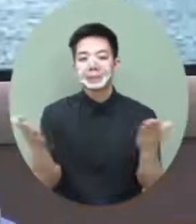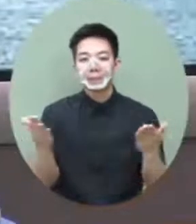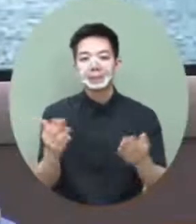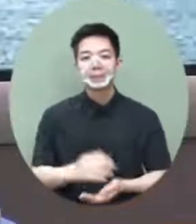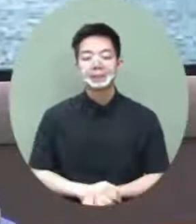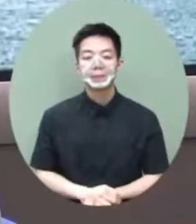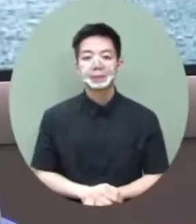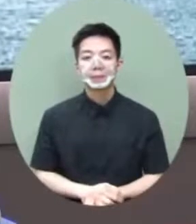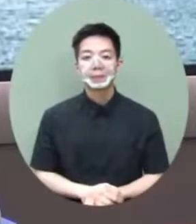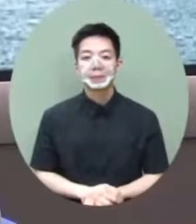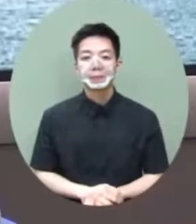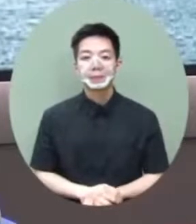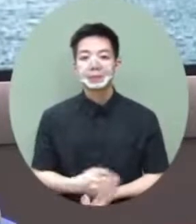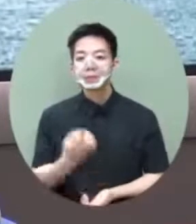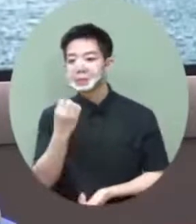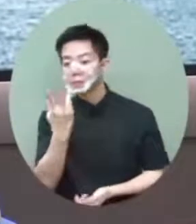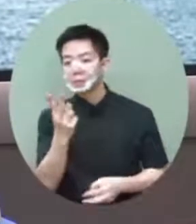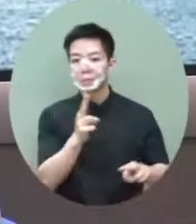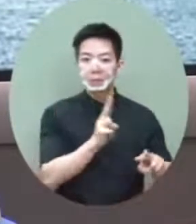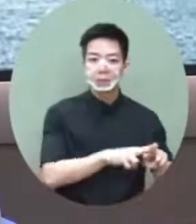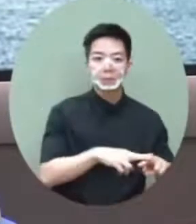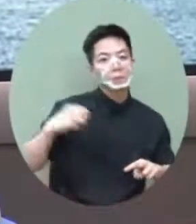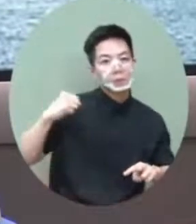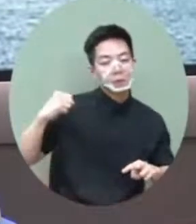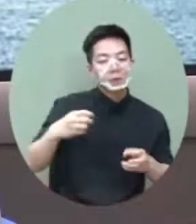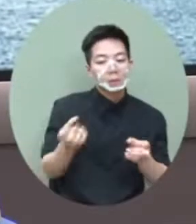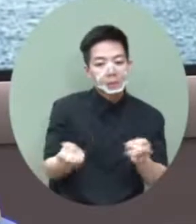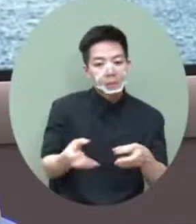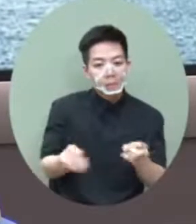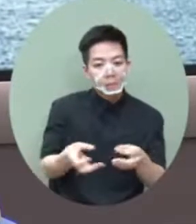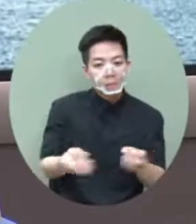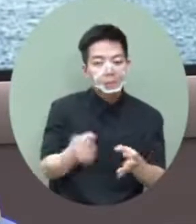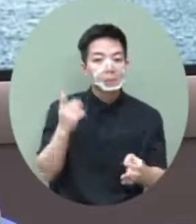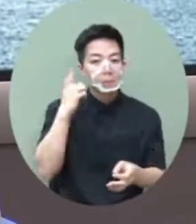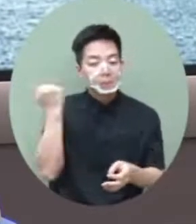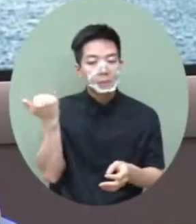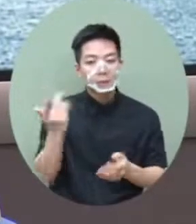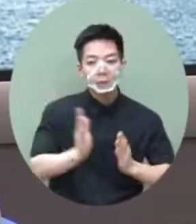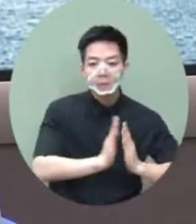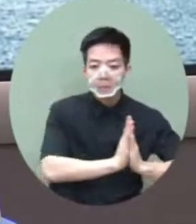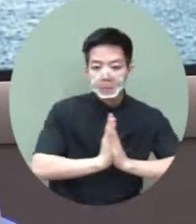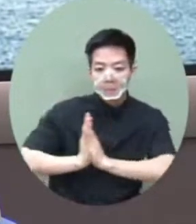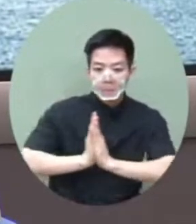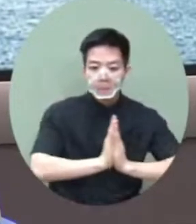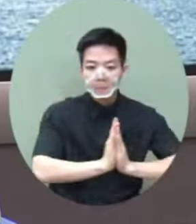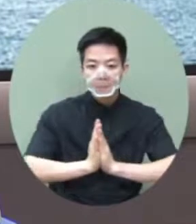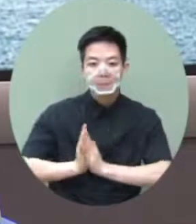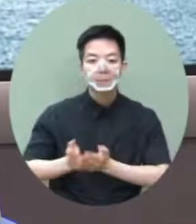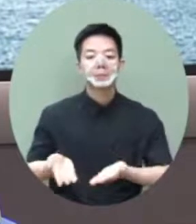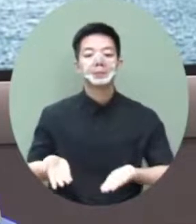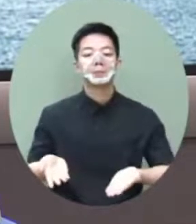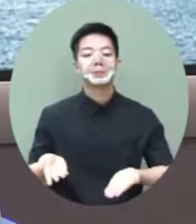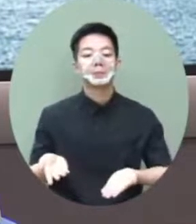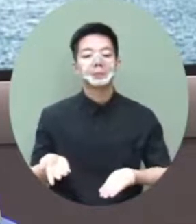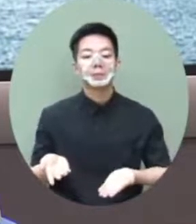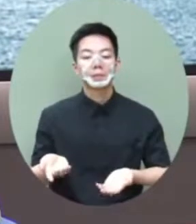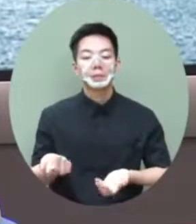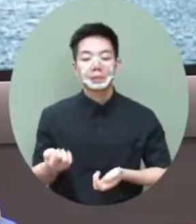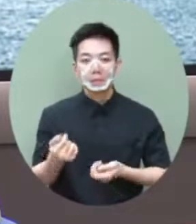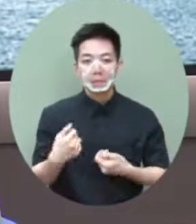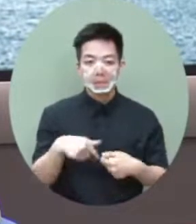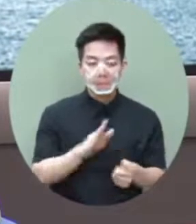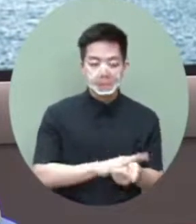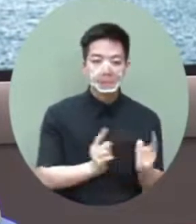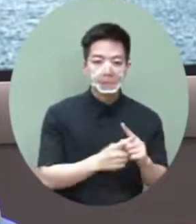work at the community treatment facilities at the Asia World Expo. We have started discussion with